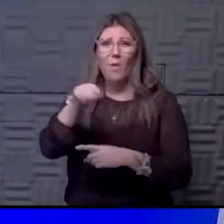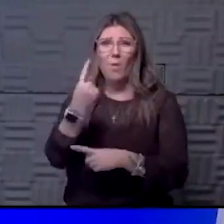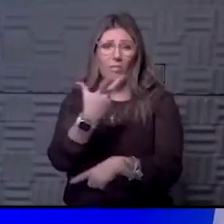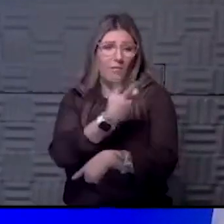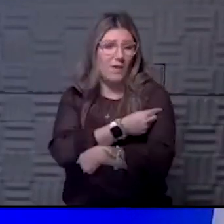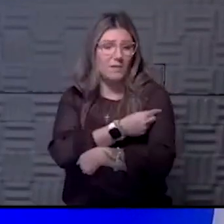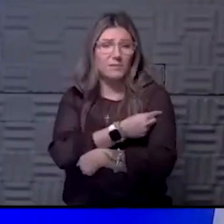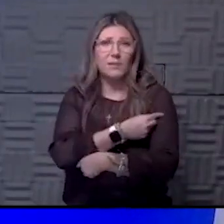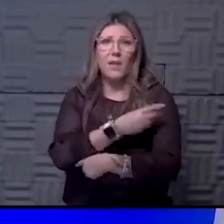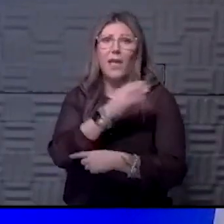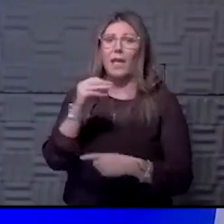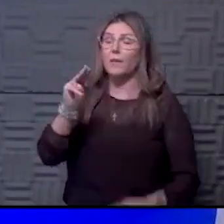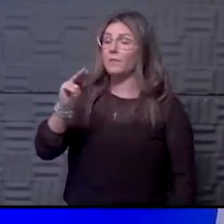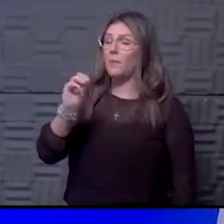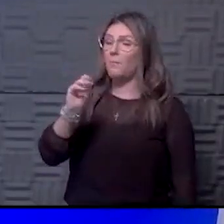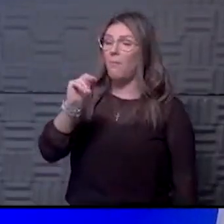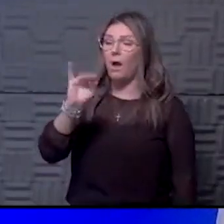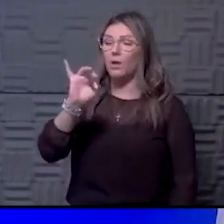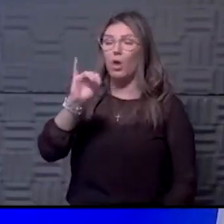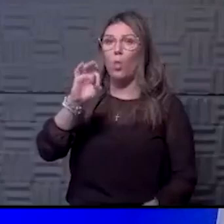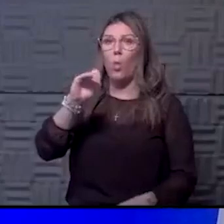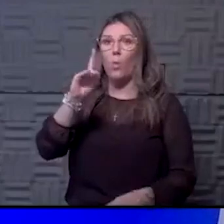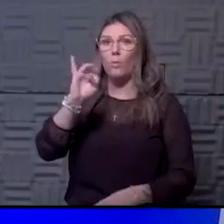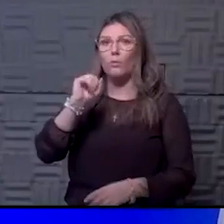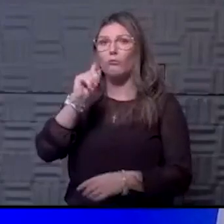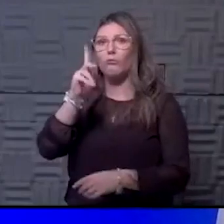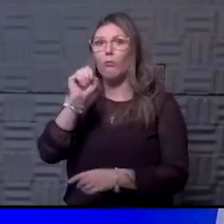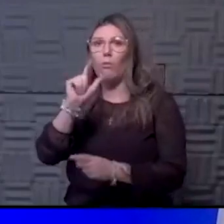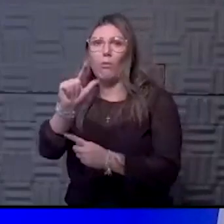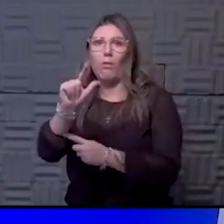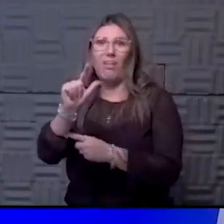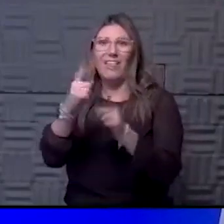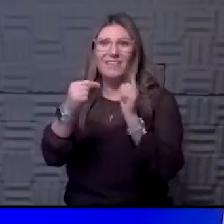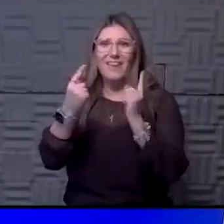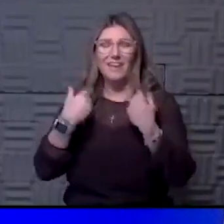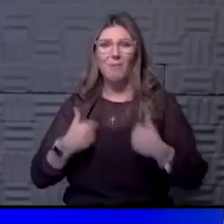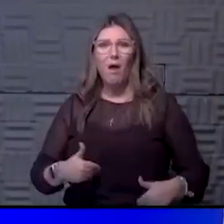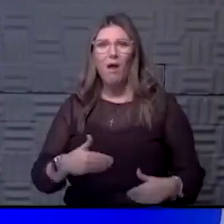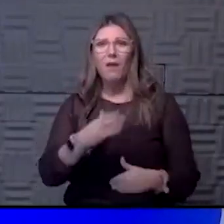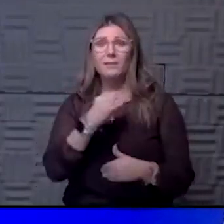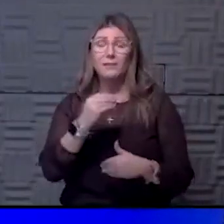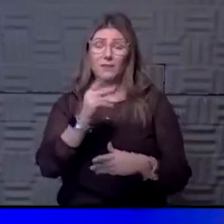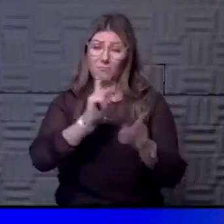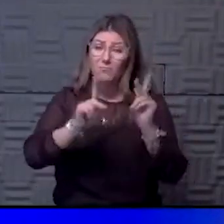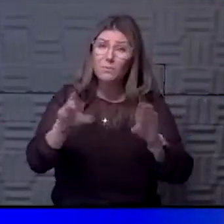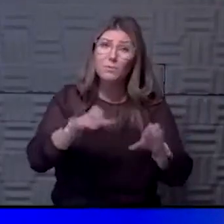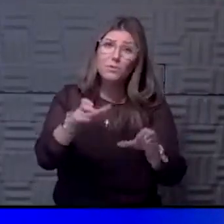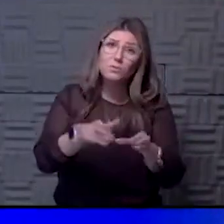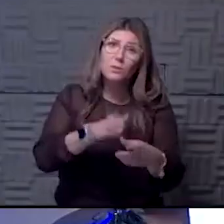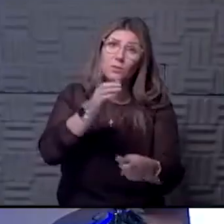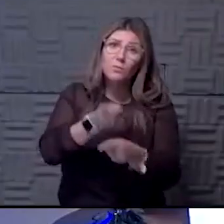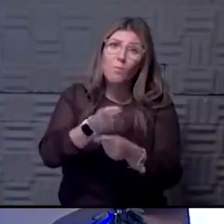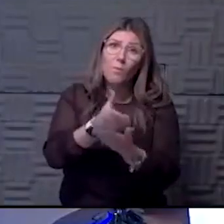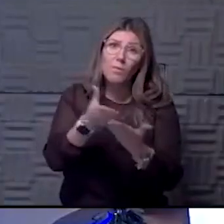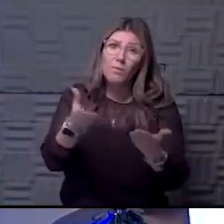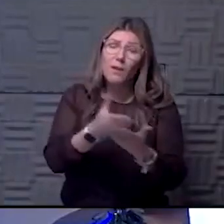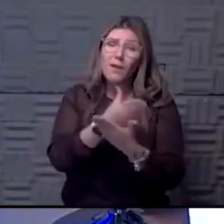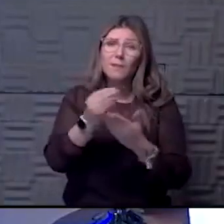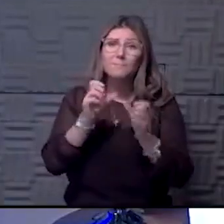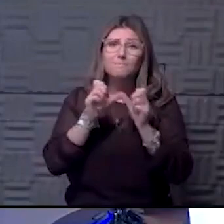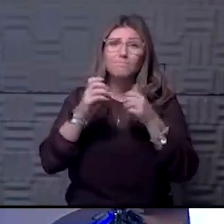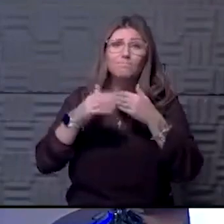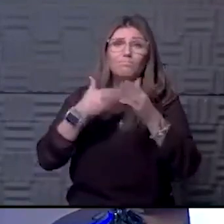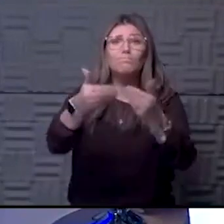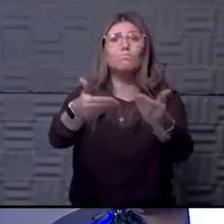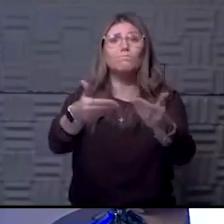vaccination or monoclonal antibodies. It's because people are continuing, hopefully, to do the right thing, and we need to continue that process forward. Well, Jill, let's